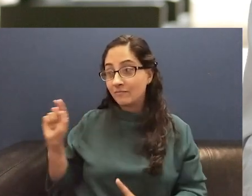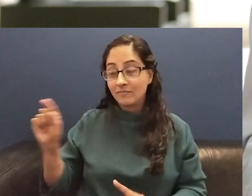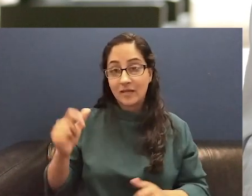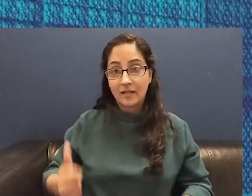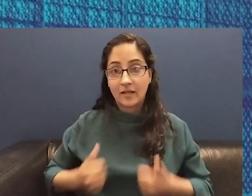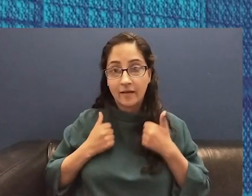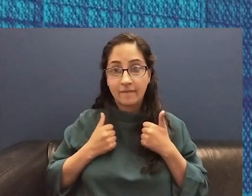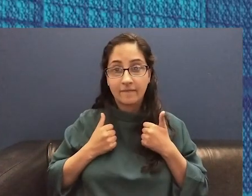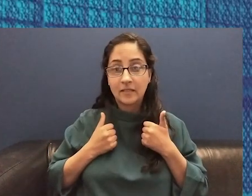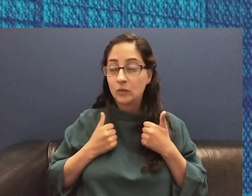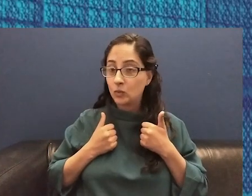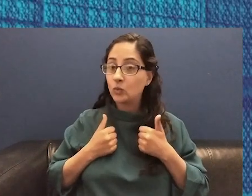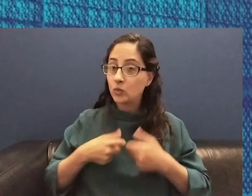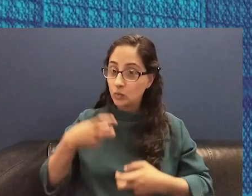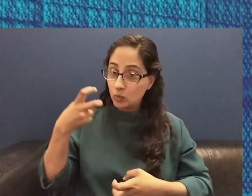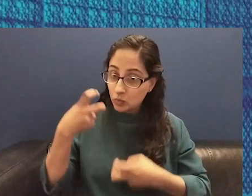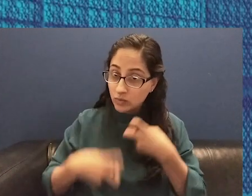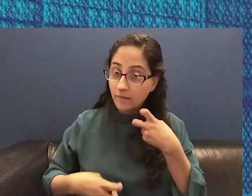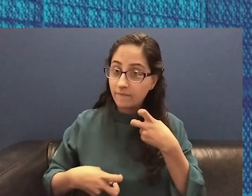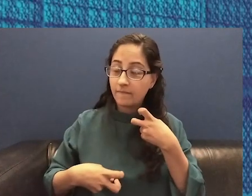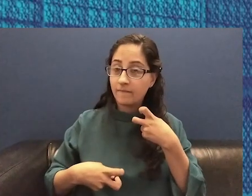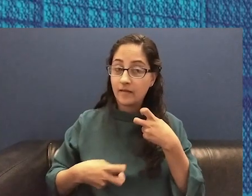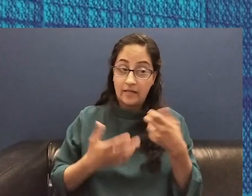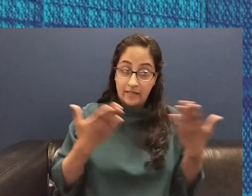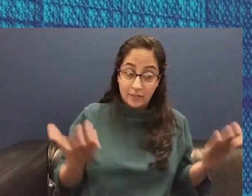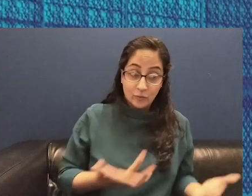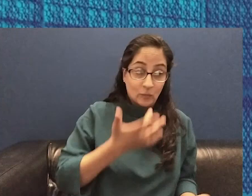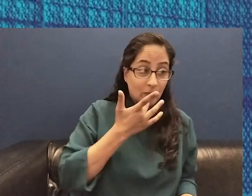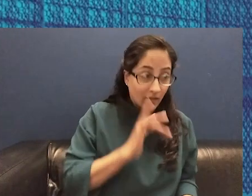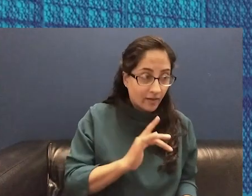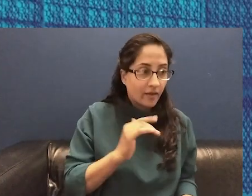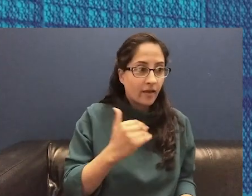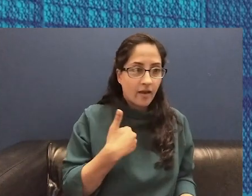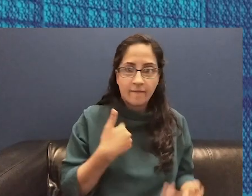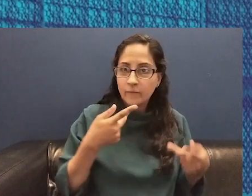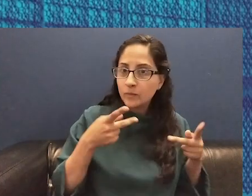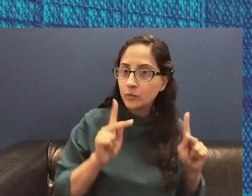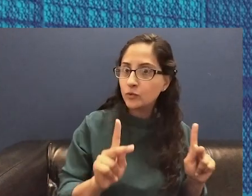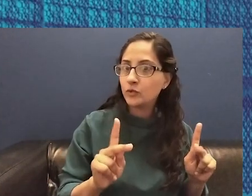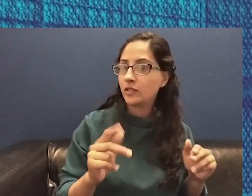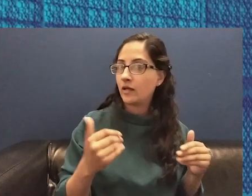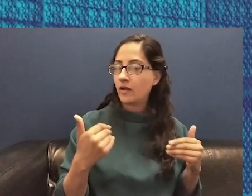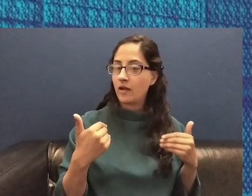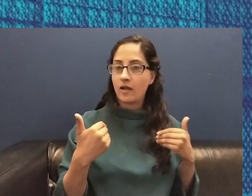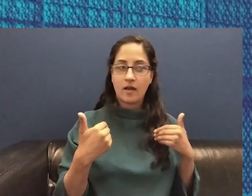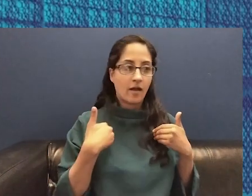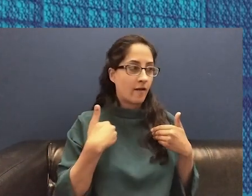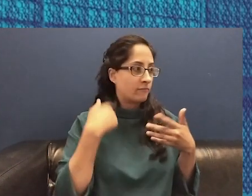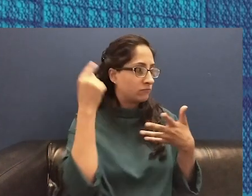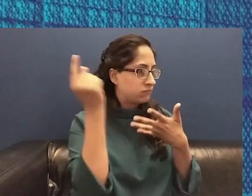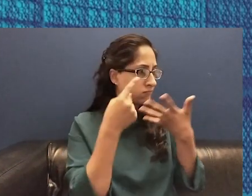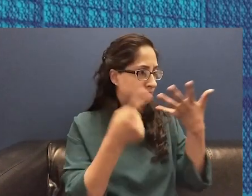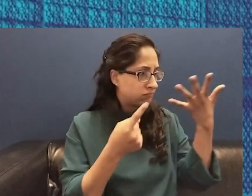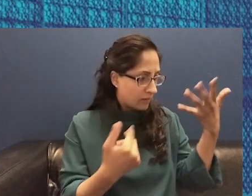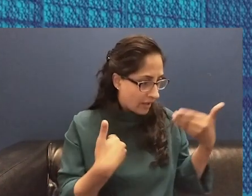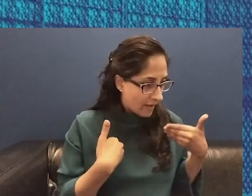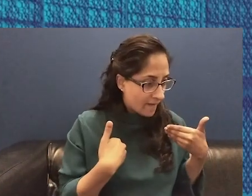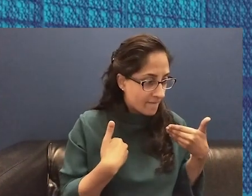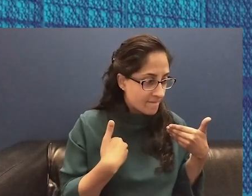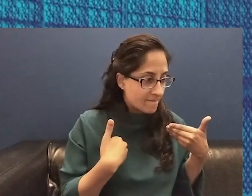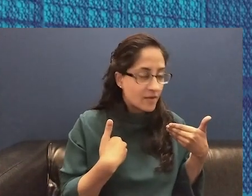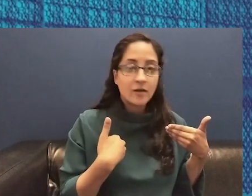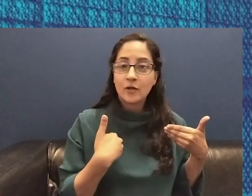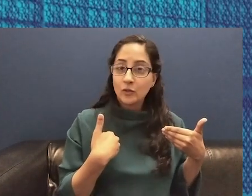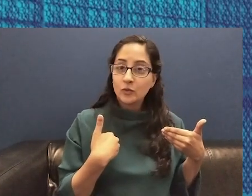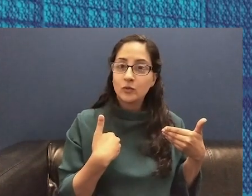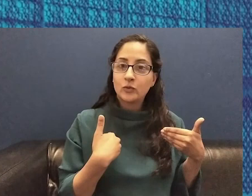other circumstances and understanding it not only as an ethical responsibility to support and to help, but actually